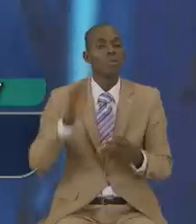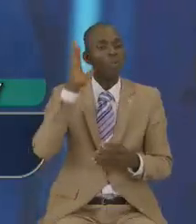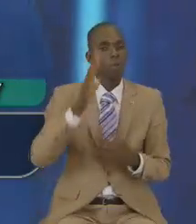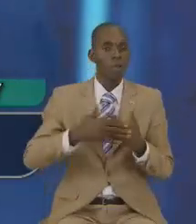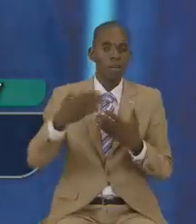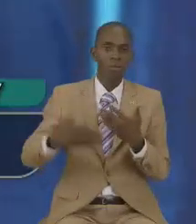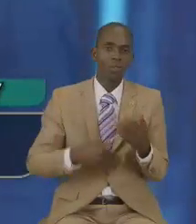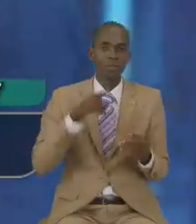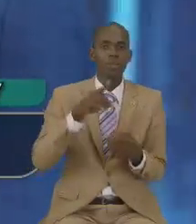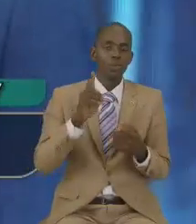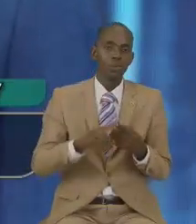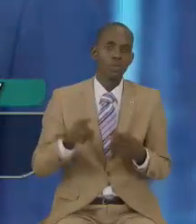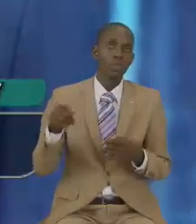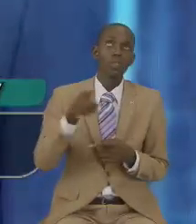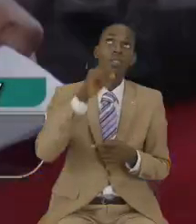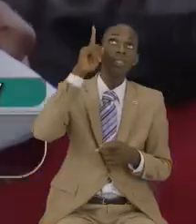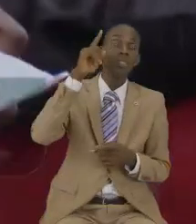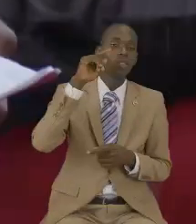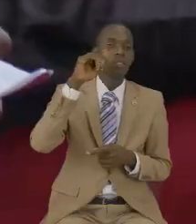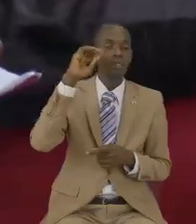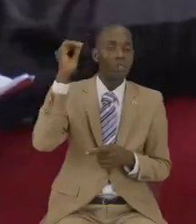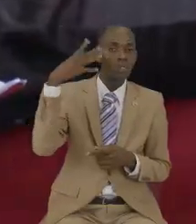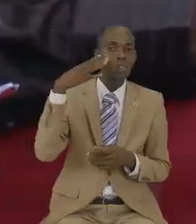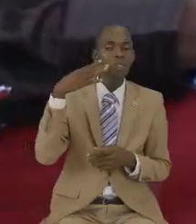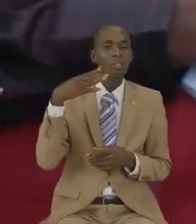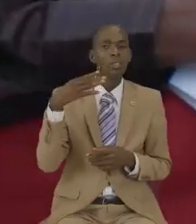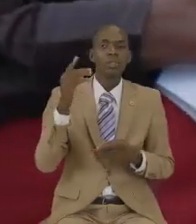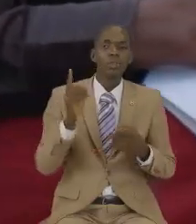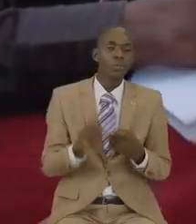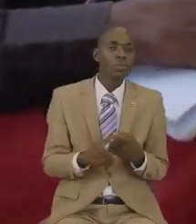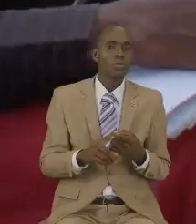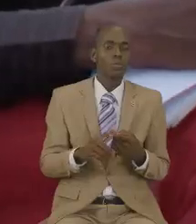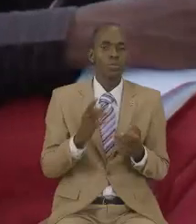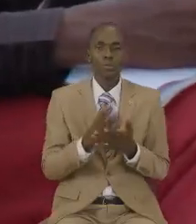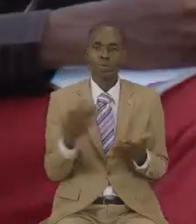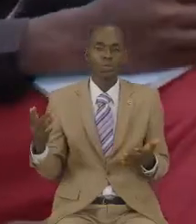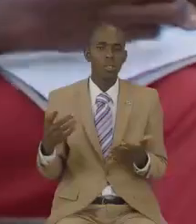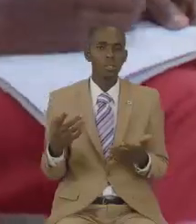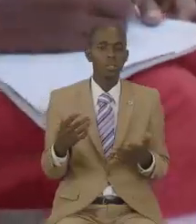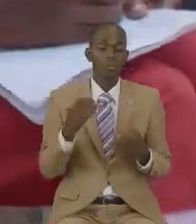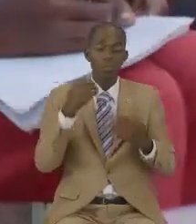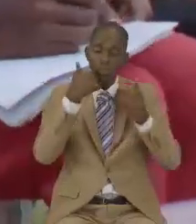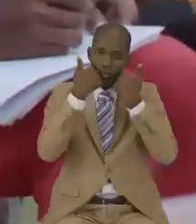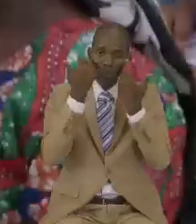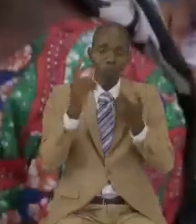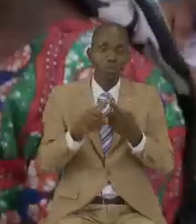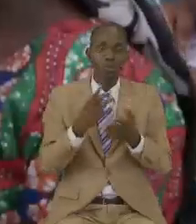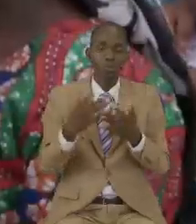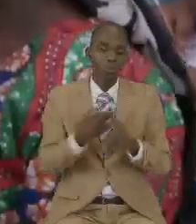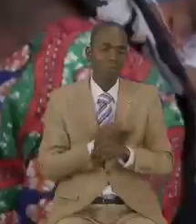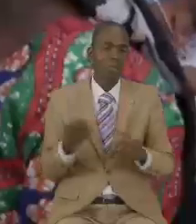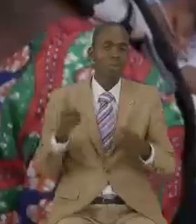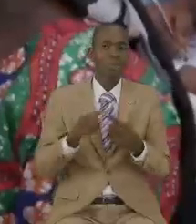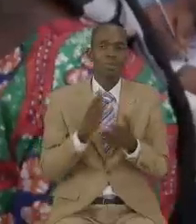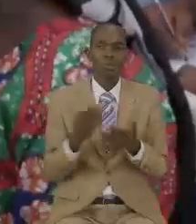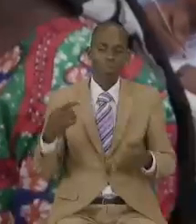to disgrace and to something inglorious. and to something inner than what. But when